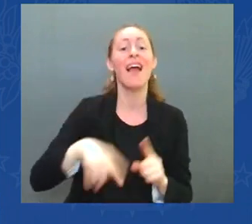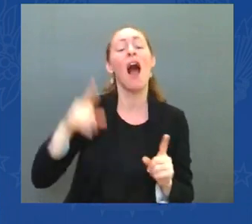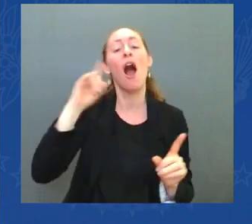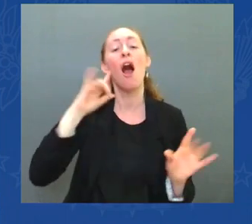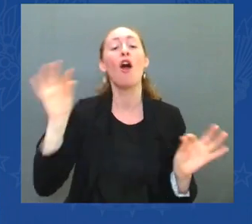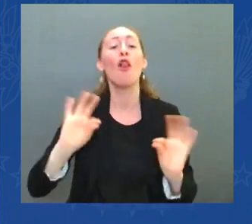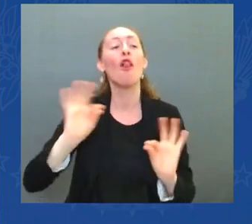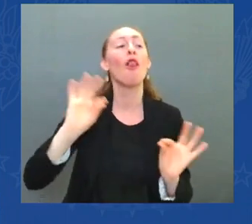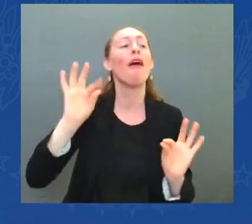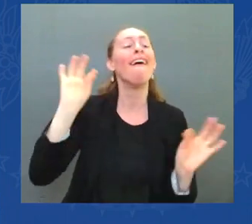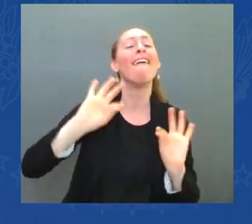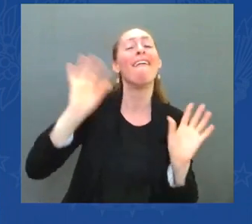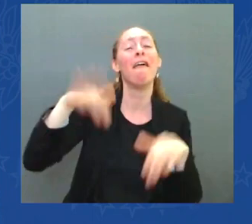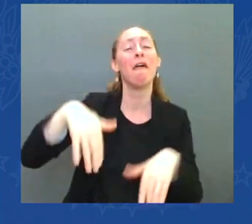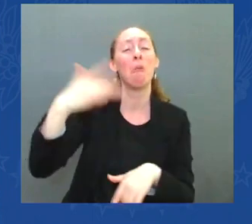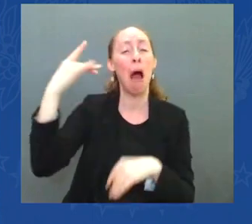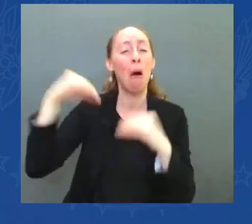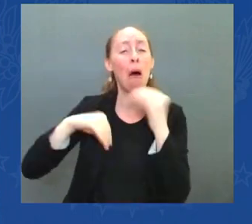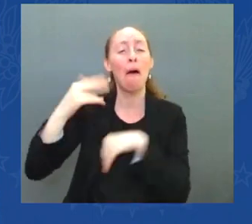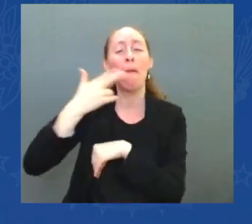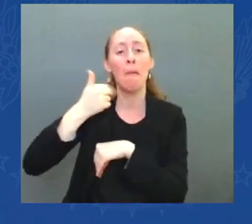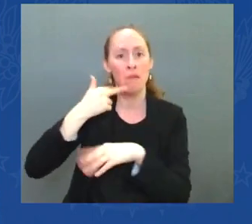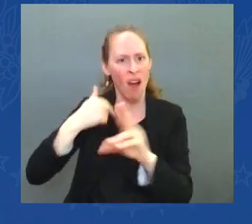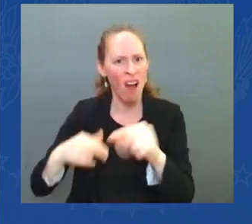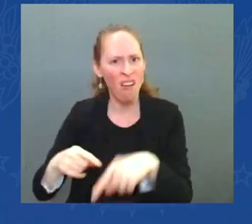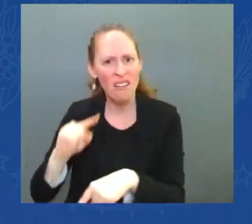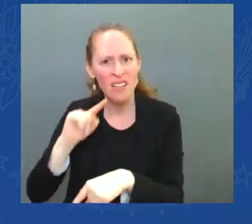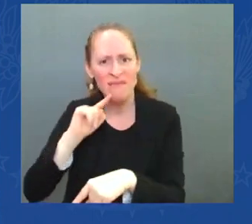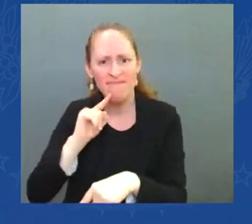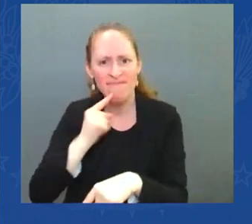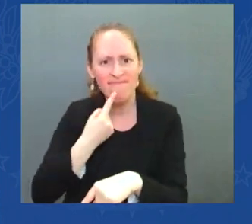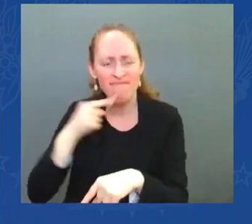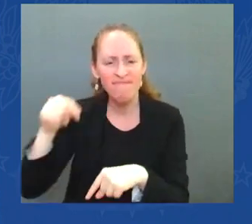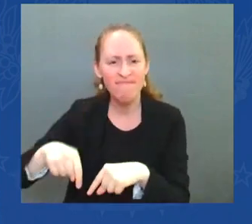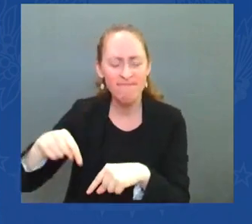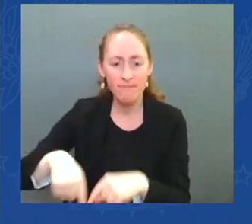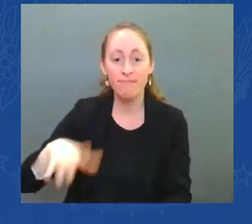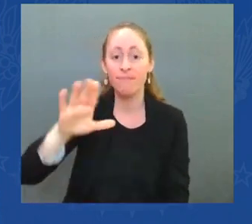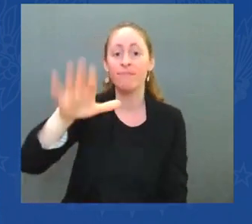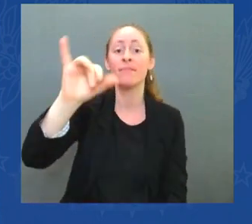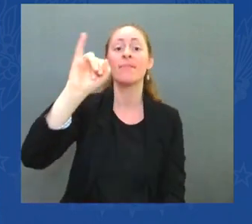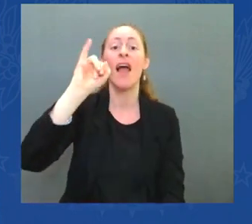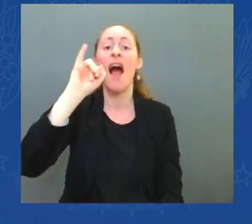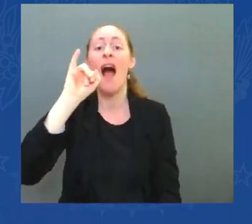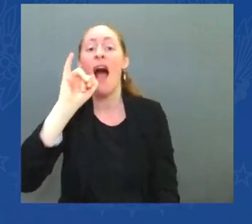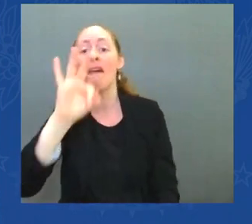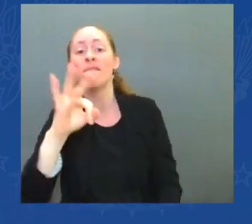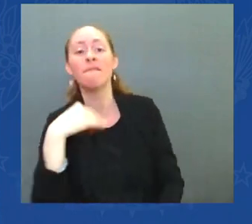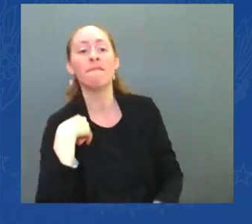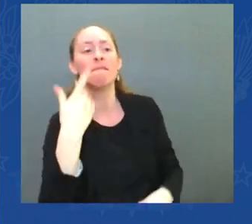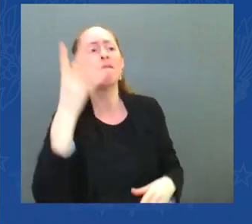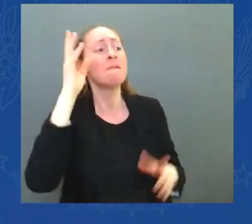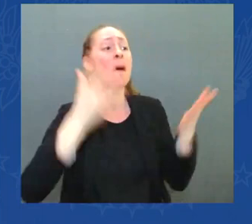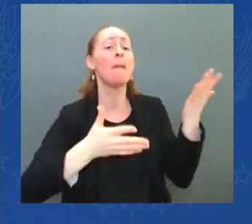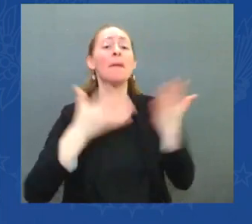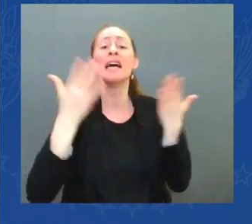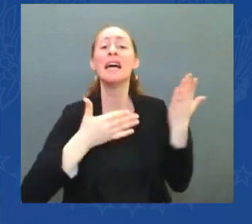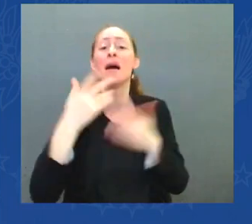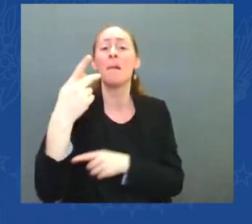a pawn shop, that dealer must make the firearm and mark it with a serial number before reselling